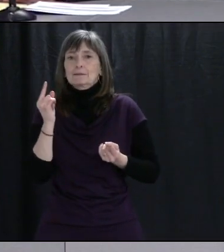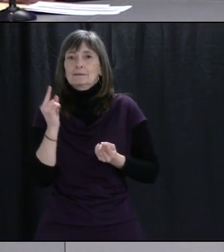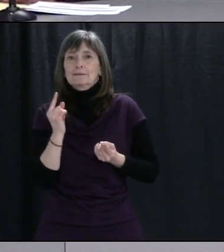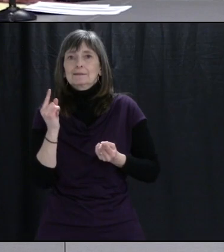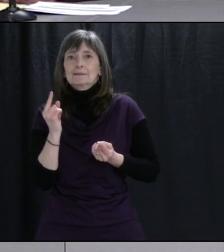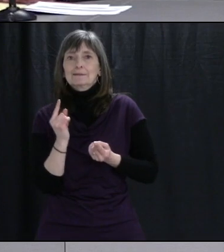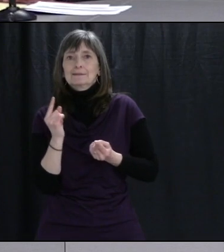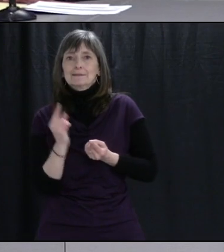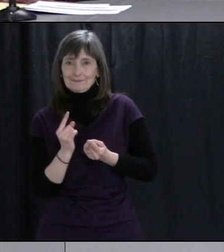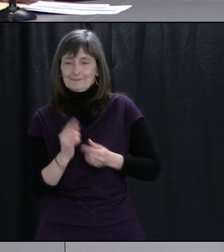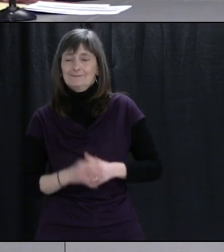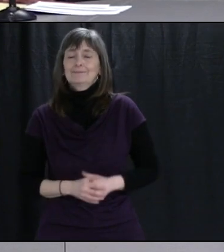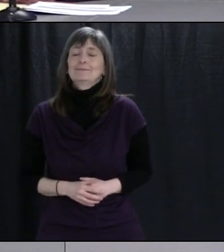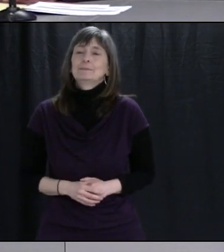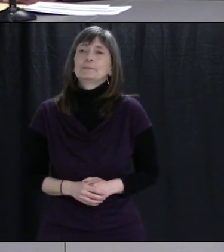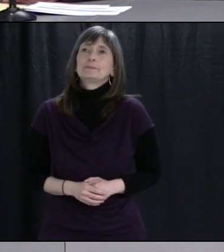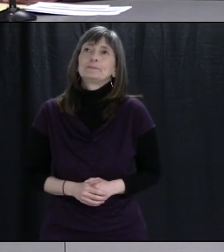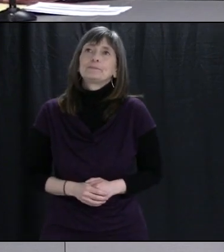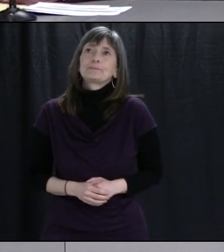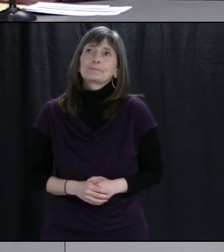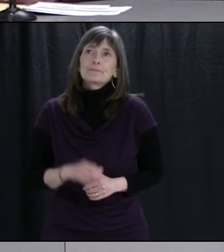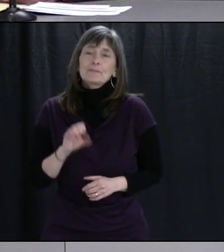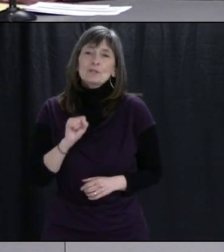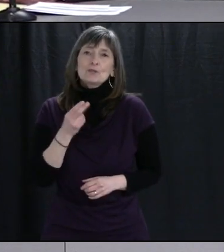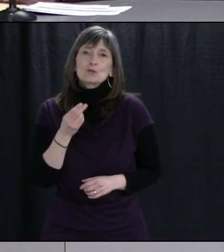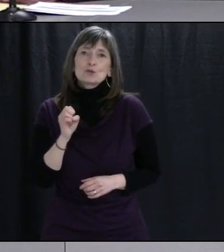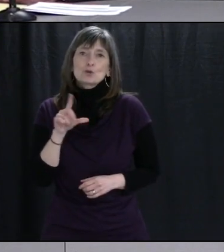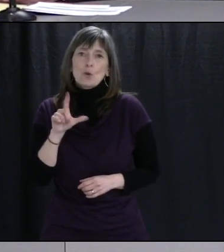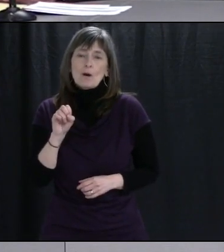Do we have a question from Craig Westcott of the Shoreline?